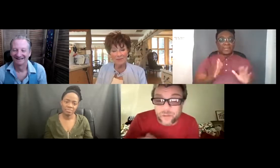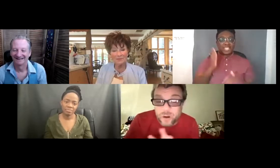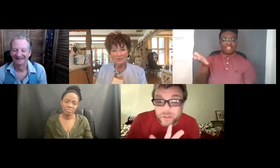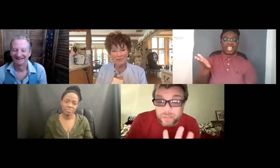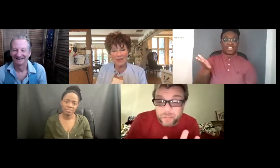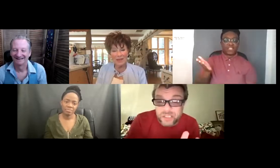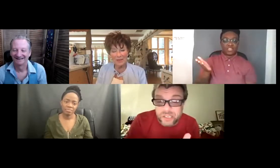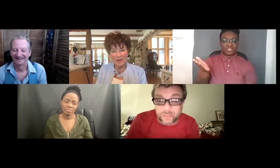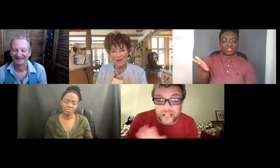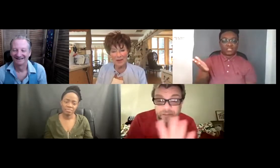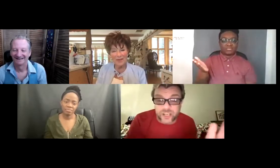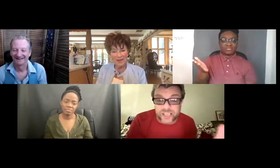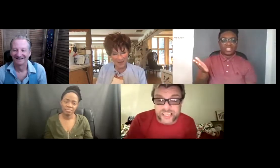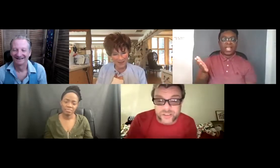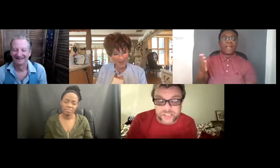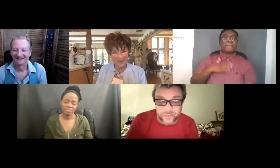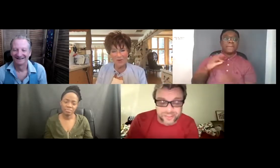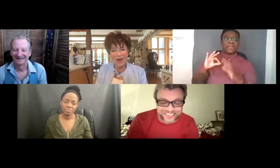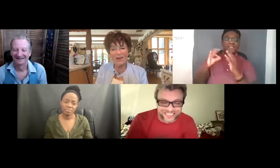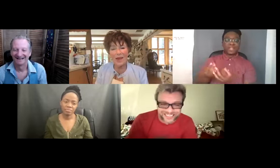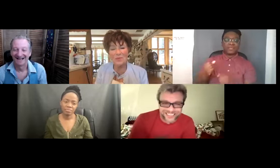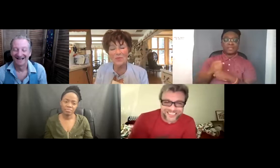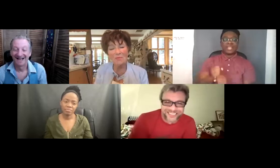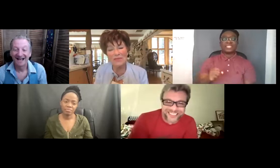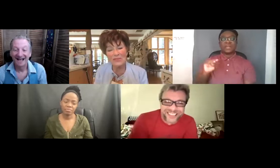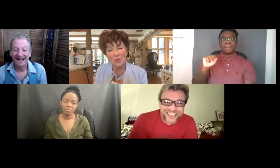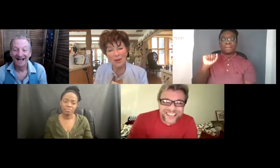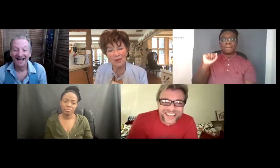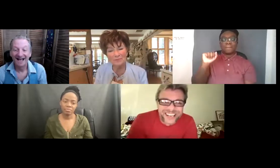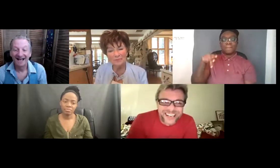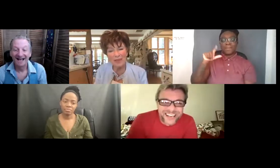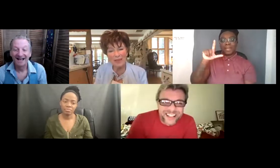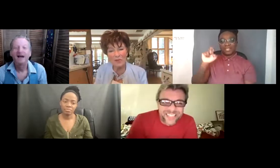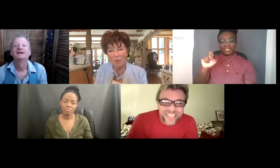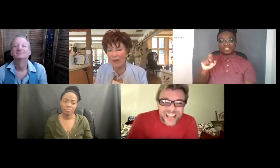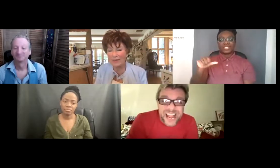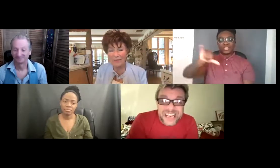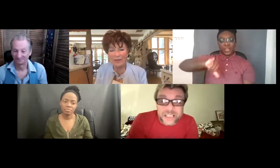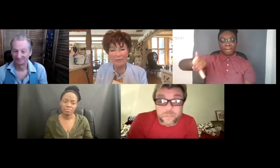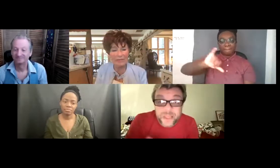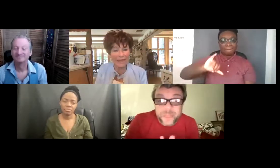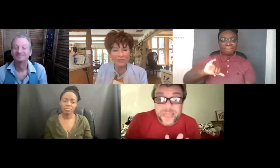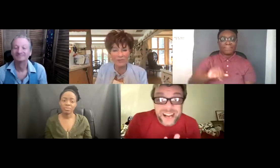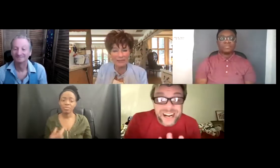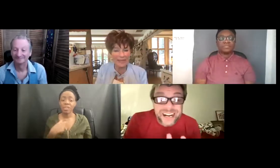My folks make maple syrup. I'll have Cookie send you some. I'm from Minnesota. And so we had nothing